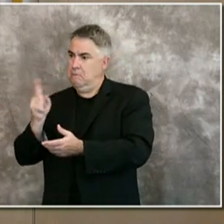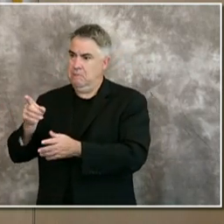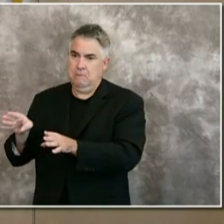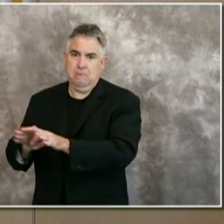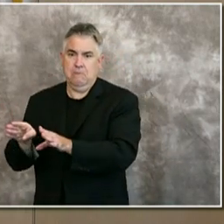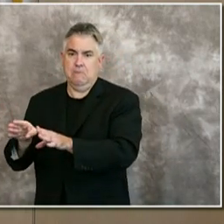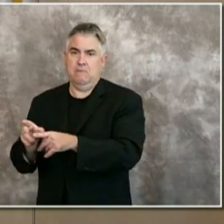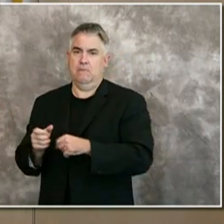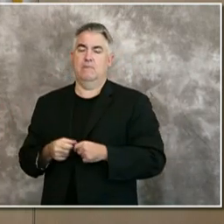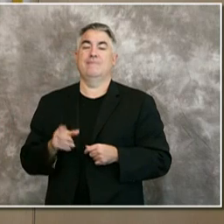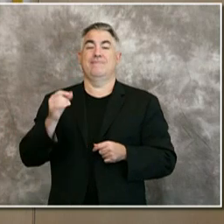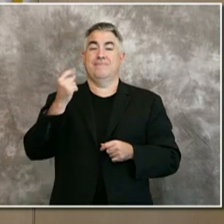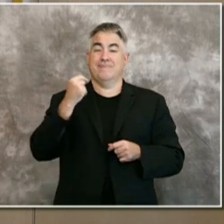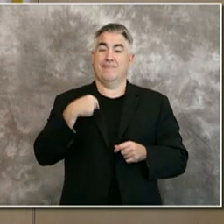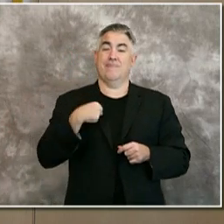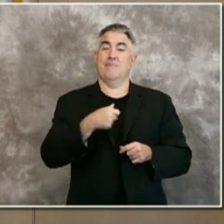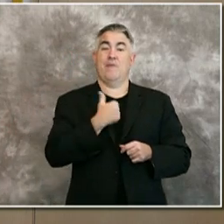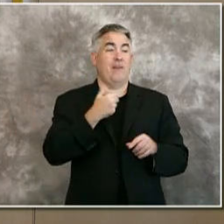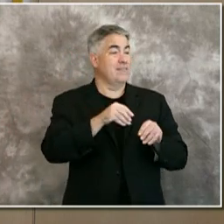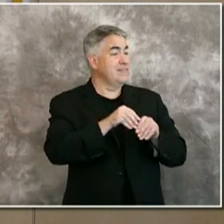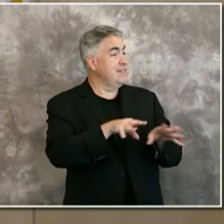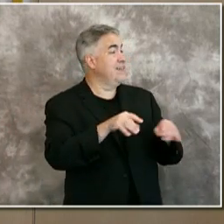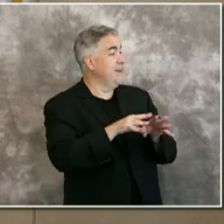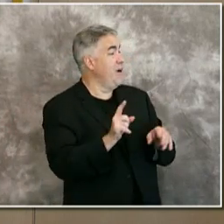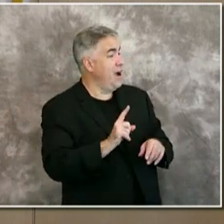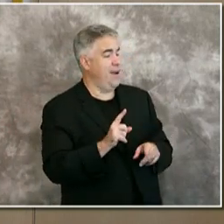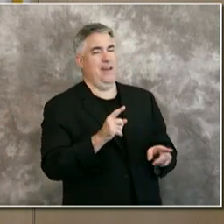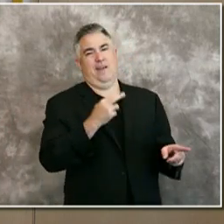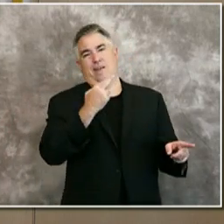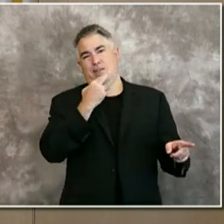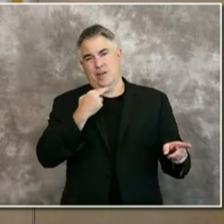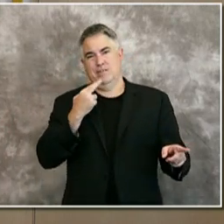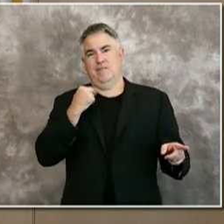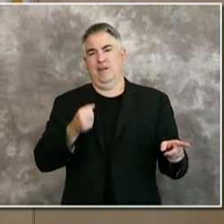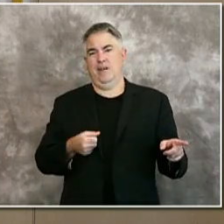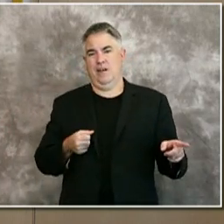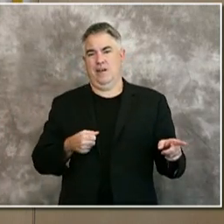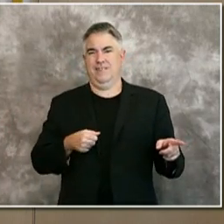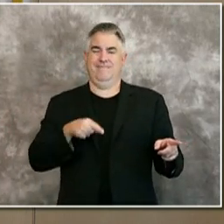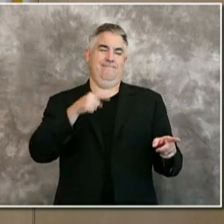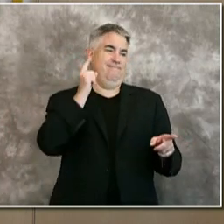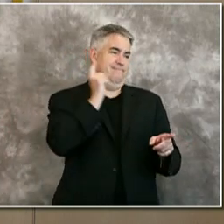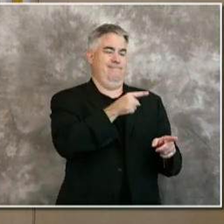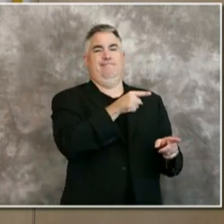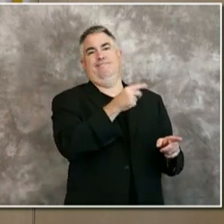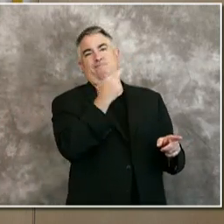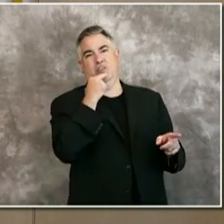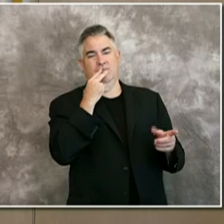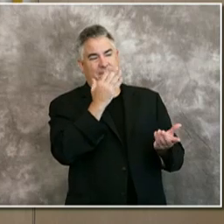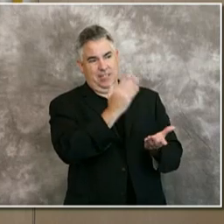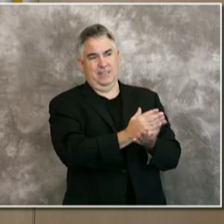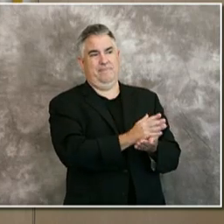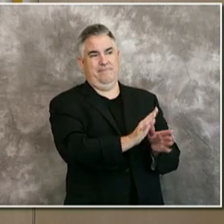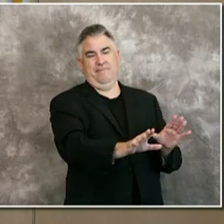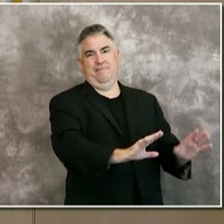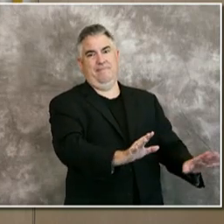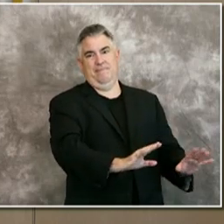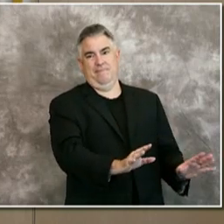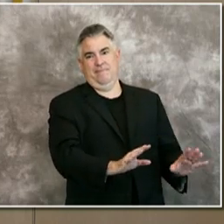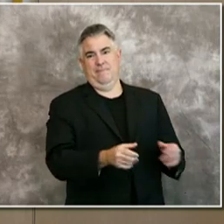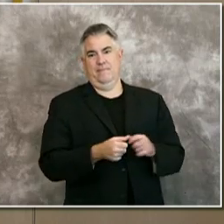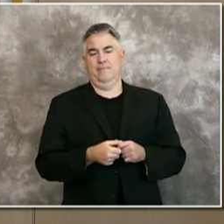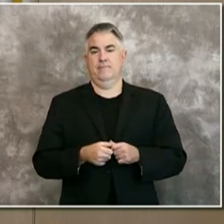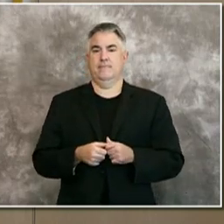our community setting outbreaks have been in restaurants, so that's where the focus is. And also, we know